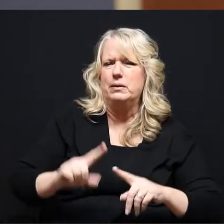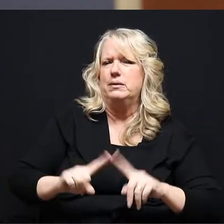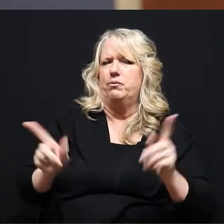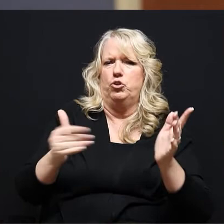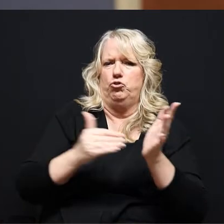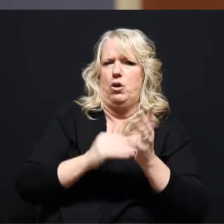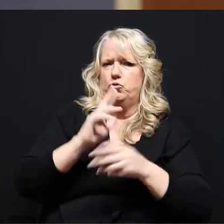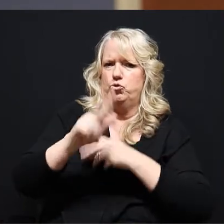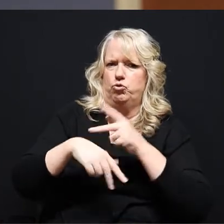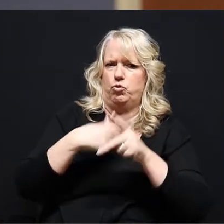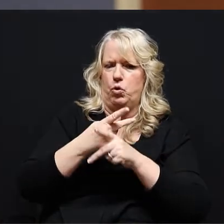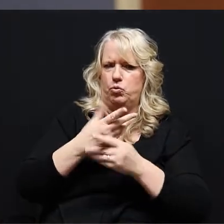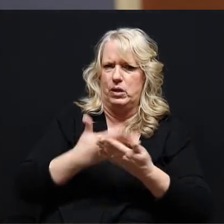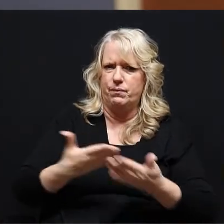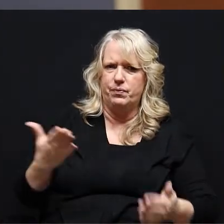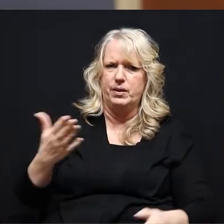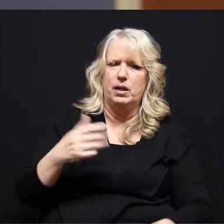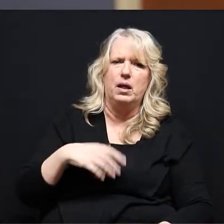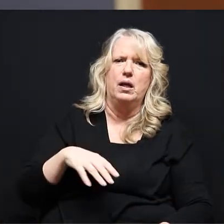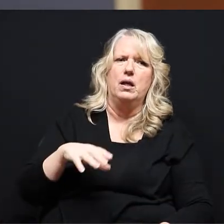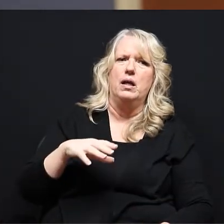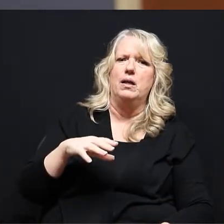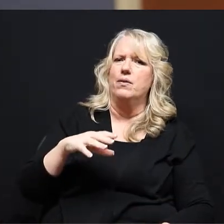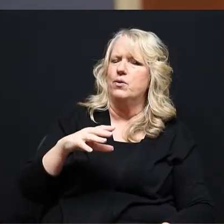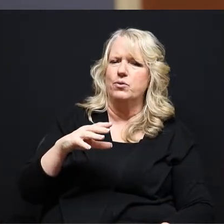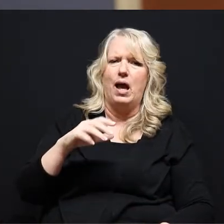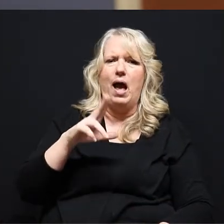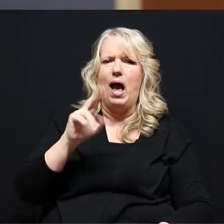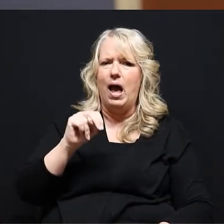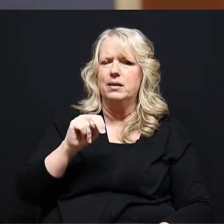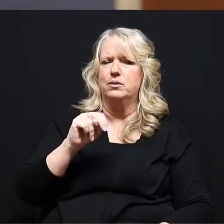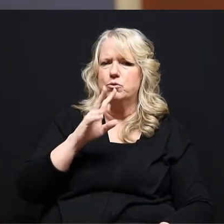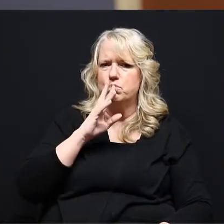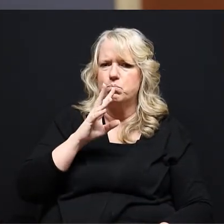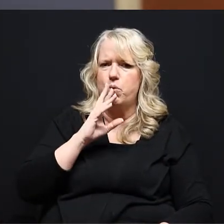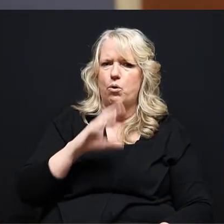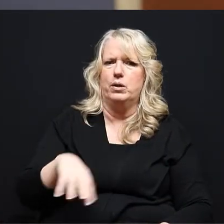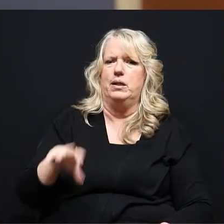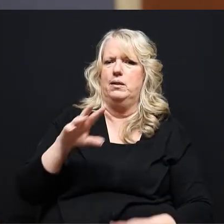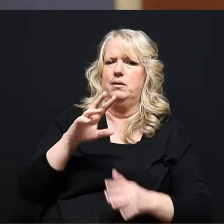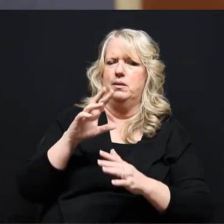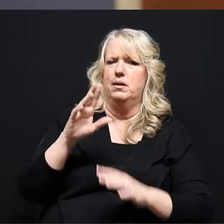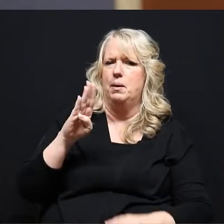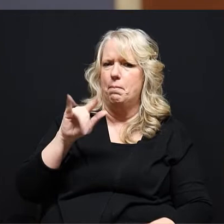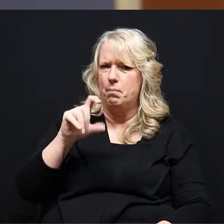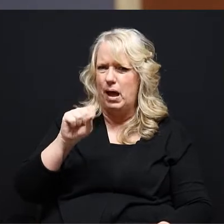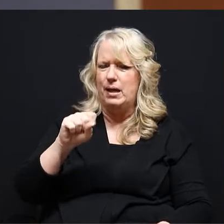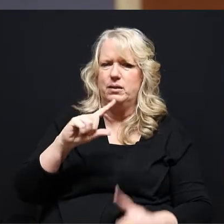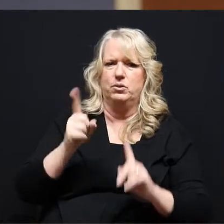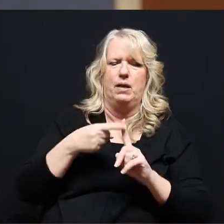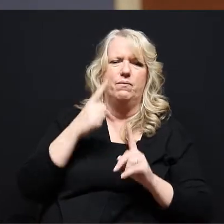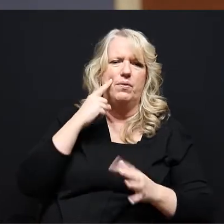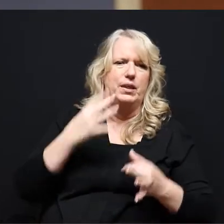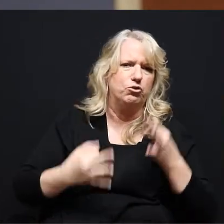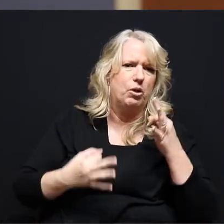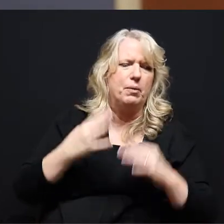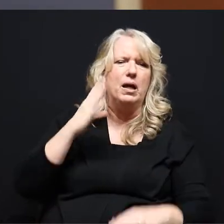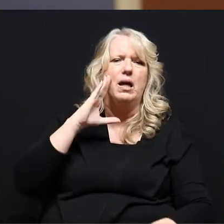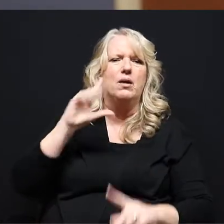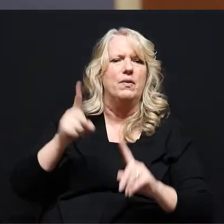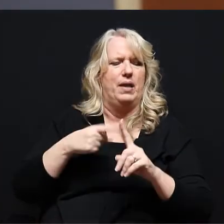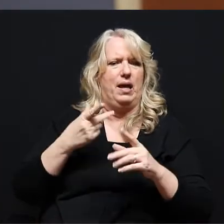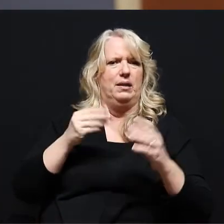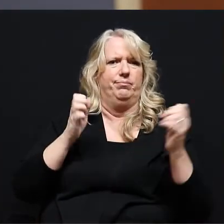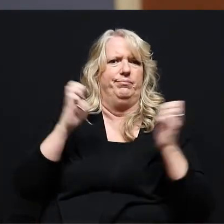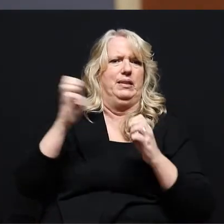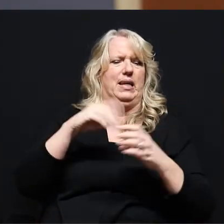like that. There's unspoken biases towards individuals with disabilities and snap judgments made on the value of our lives.